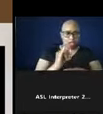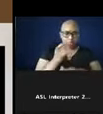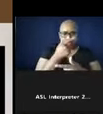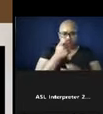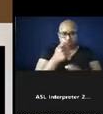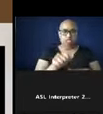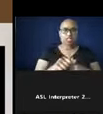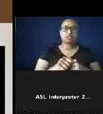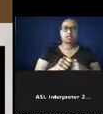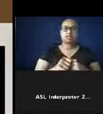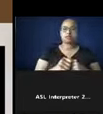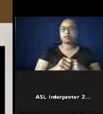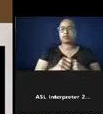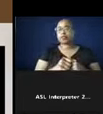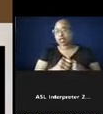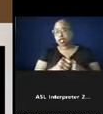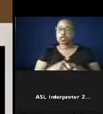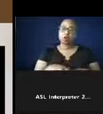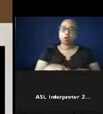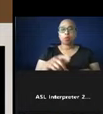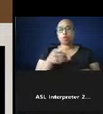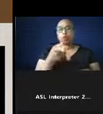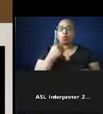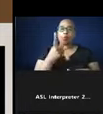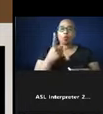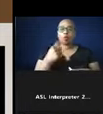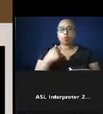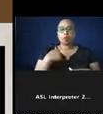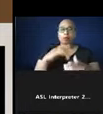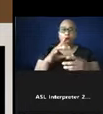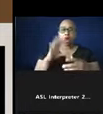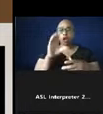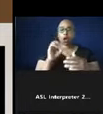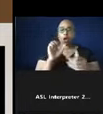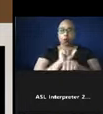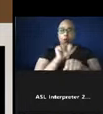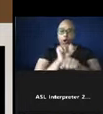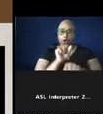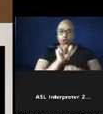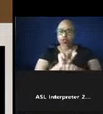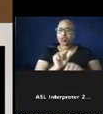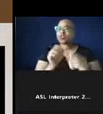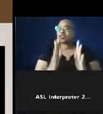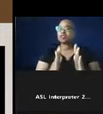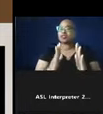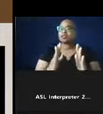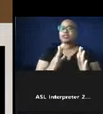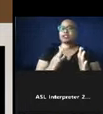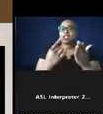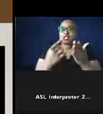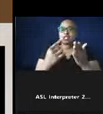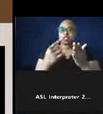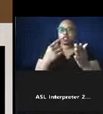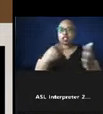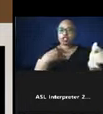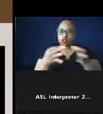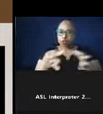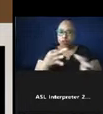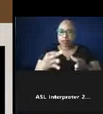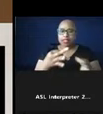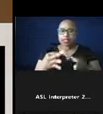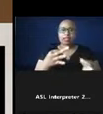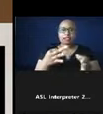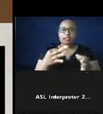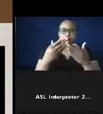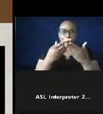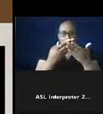they described the RFEI as a public brainstorming session. And I think that's an accurate